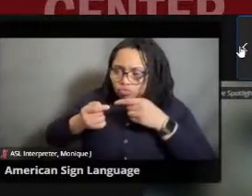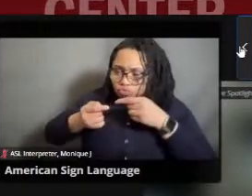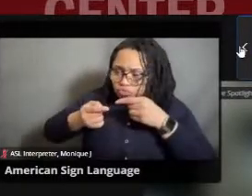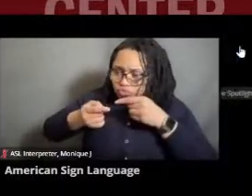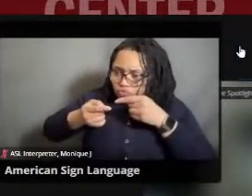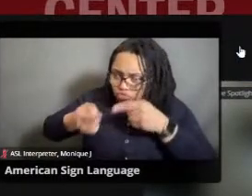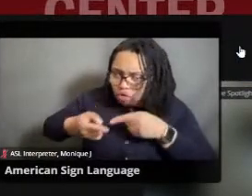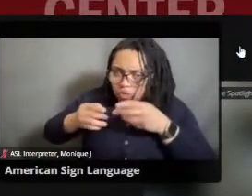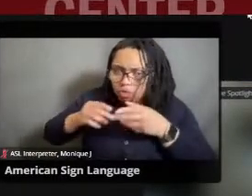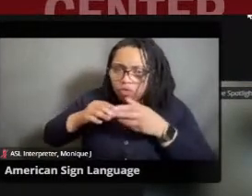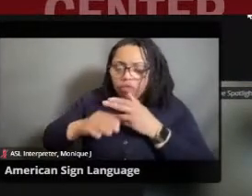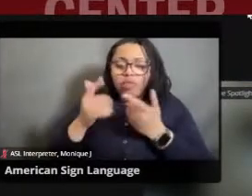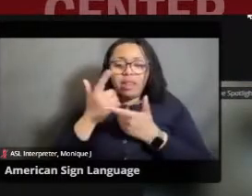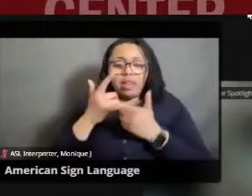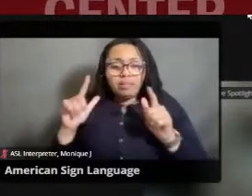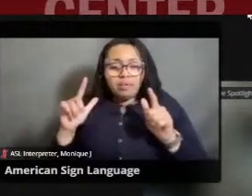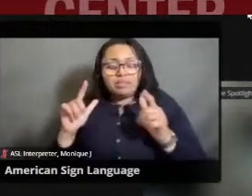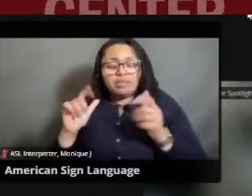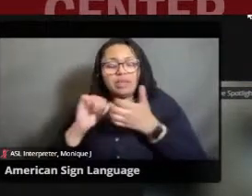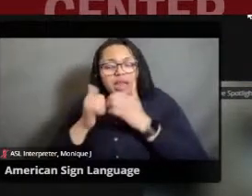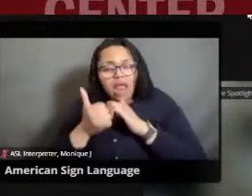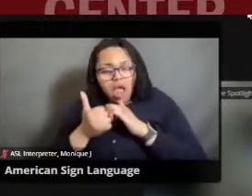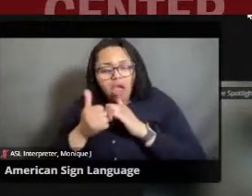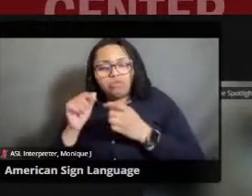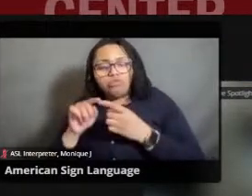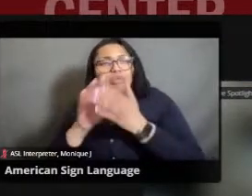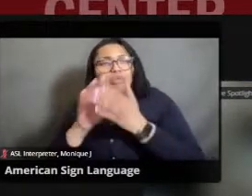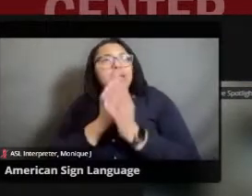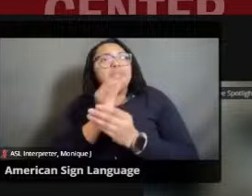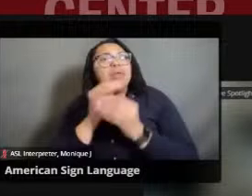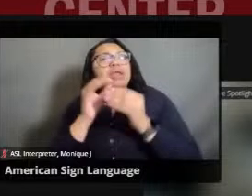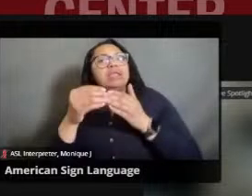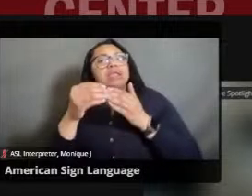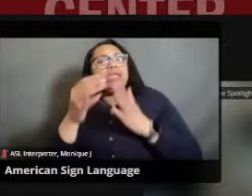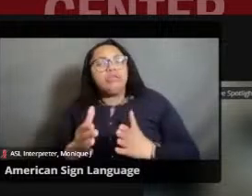leaders of this movement.